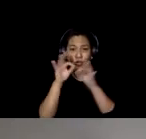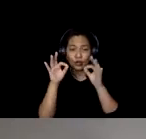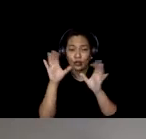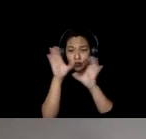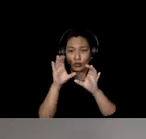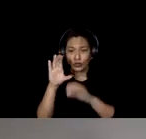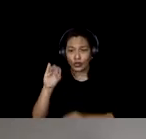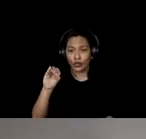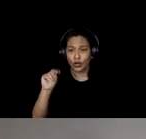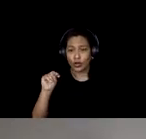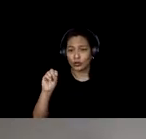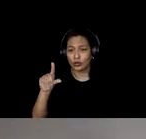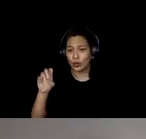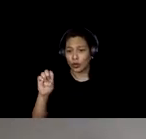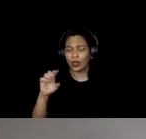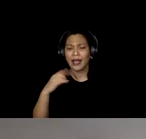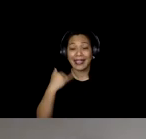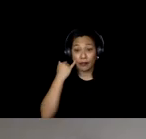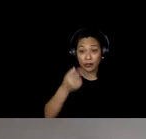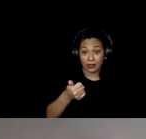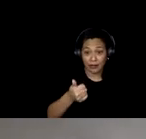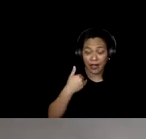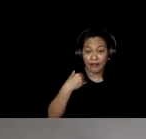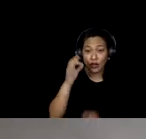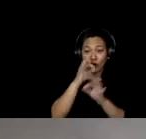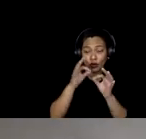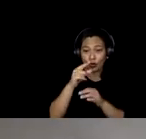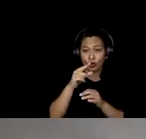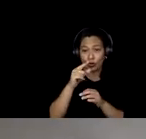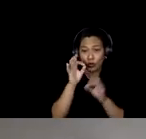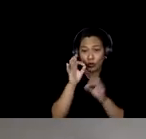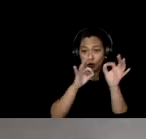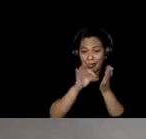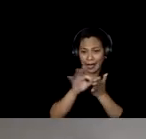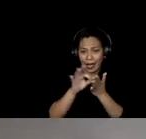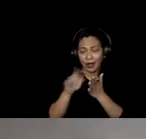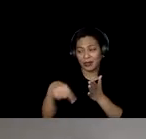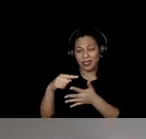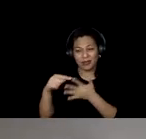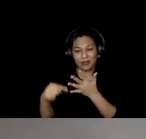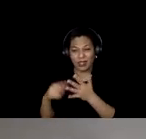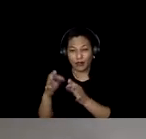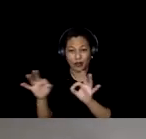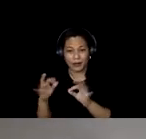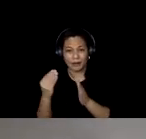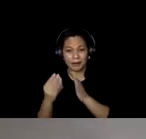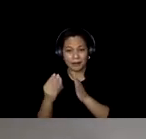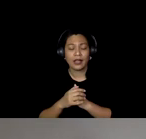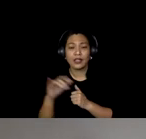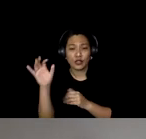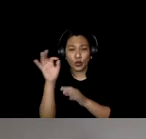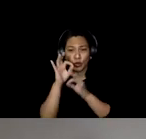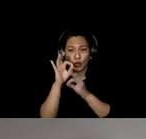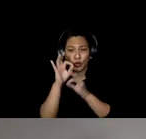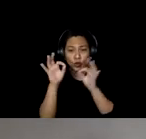free. If you have a Google account, these are all free, by the way. Google Search Console, you can enter your URL and it will tell you what search terms